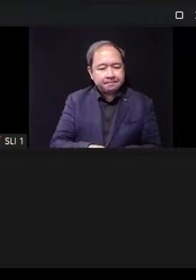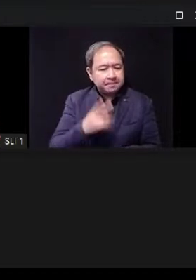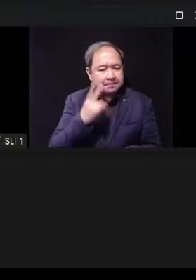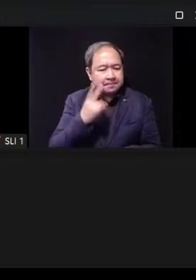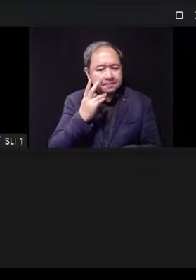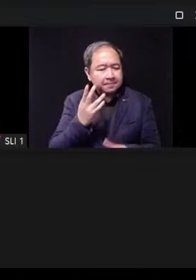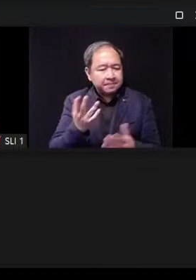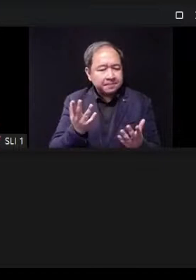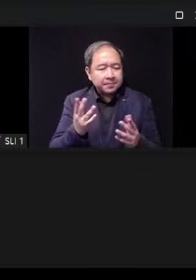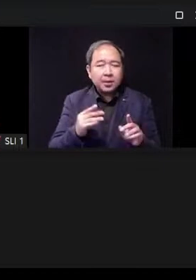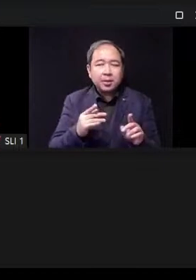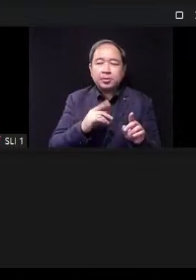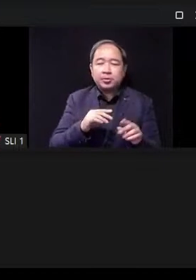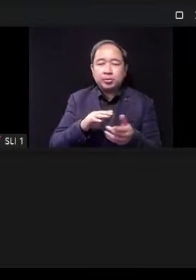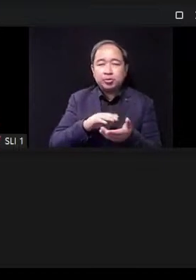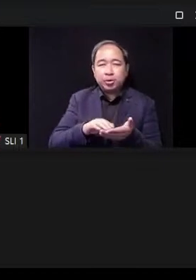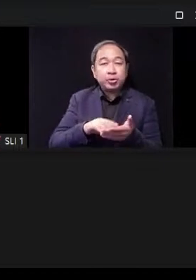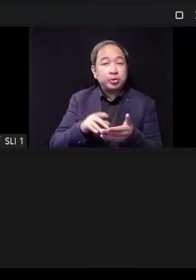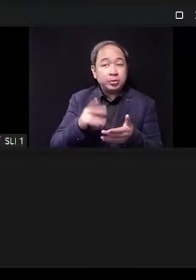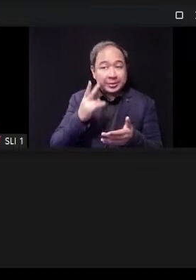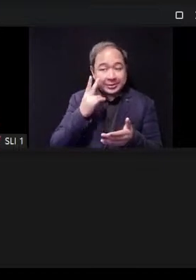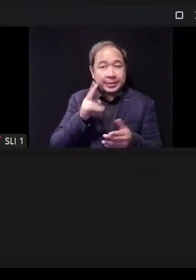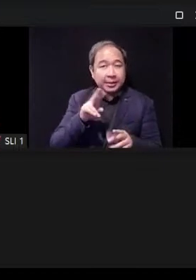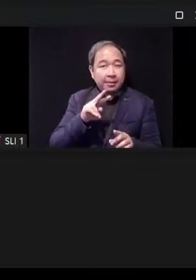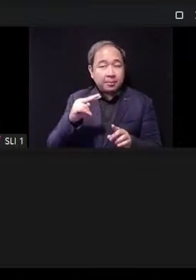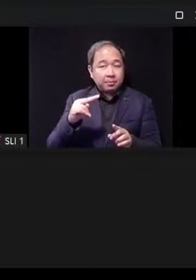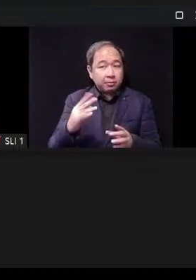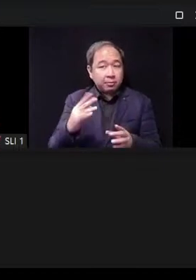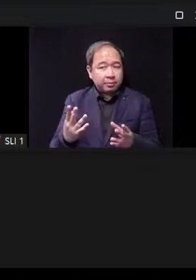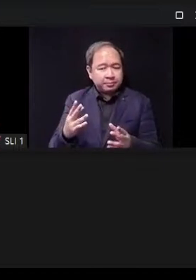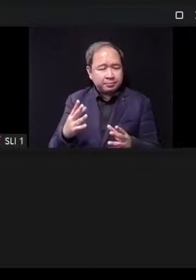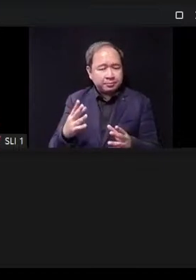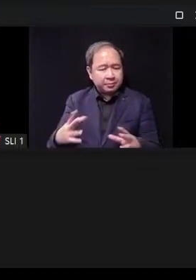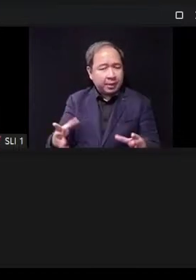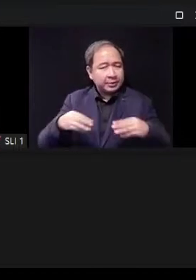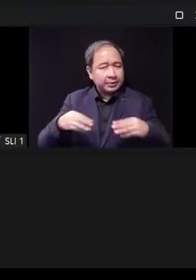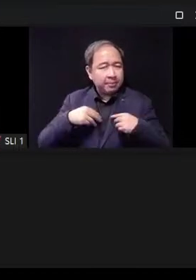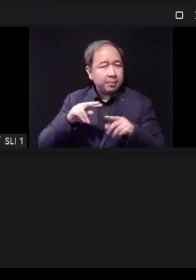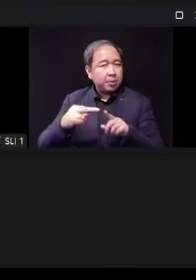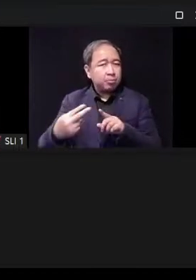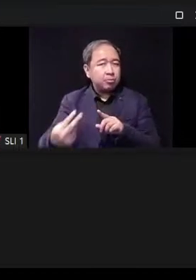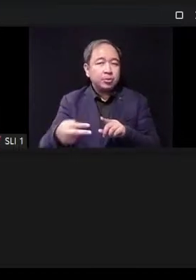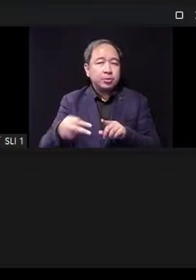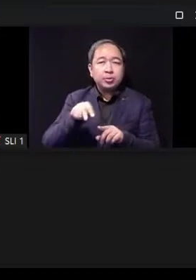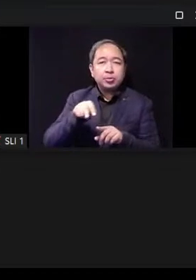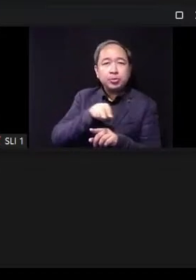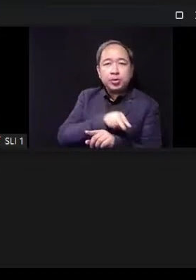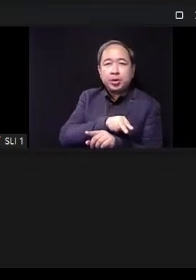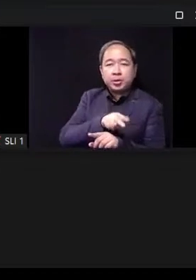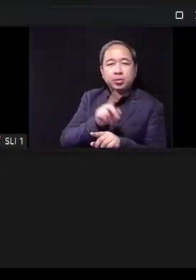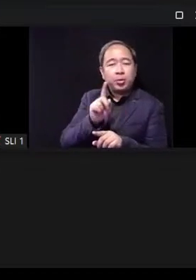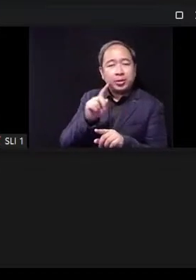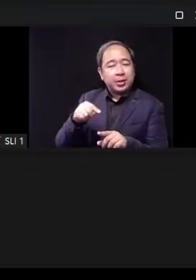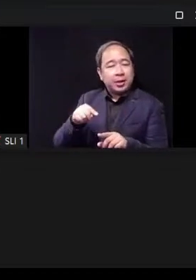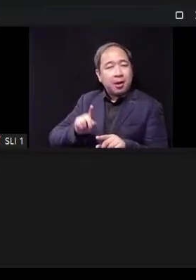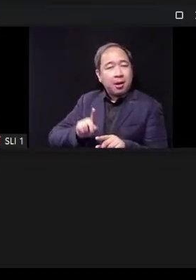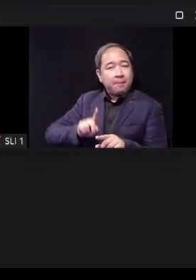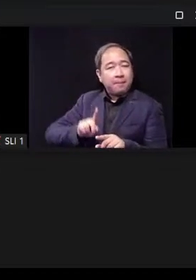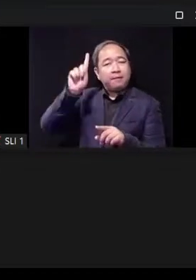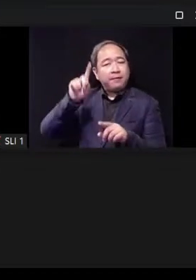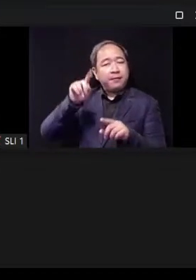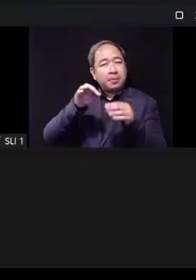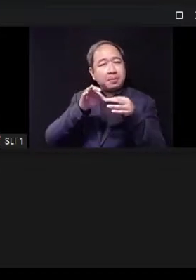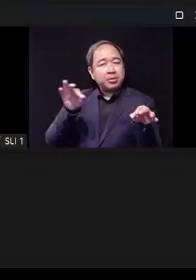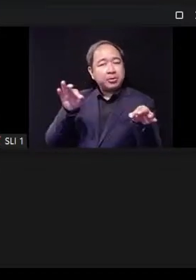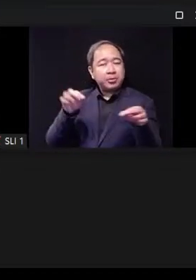Oh, okay, I'm sorry. And taking into account views and position of the member states on the above mentioned declaration,